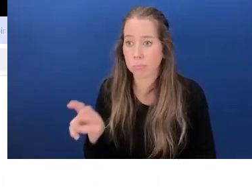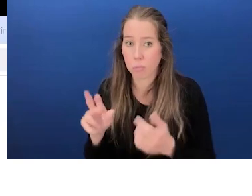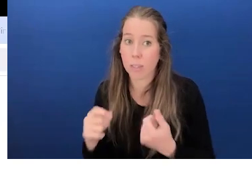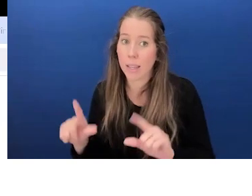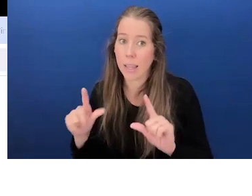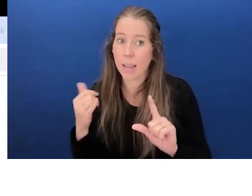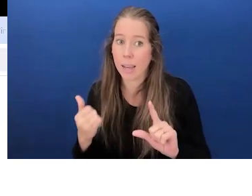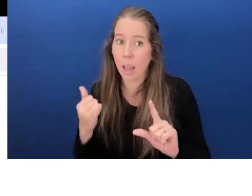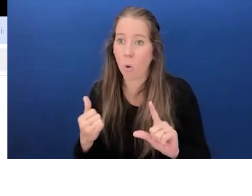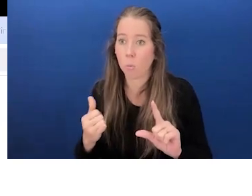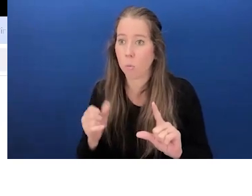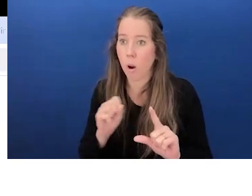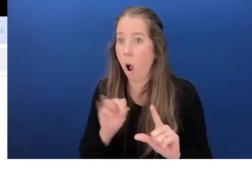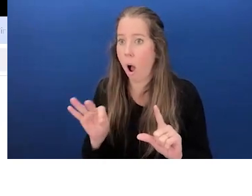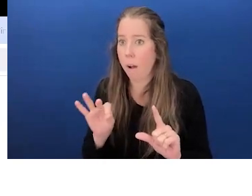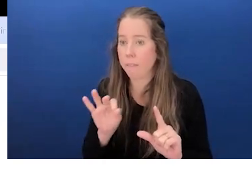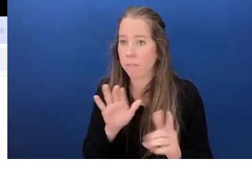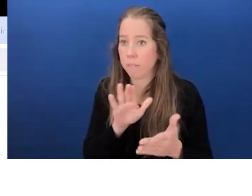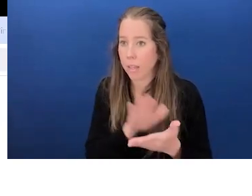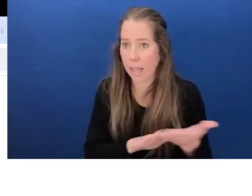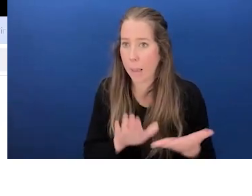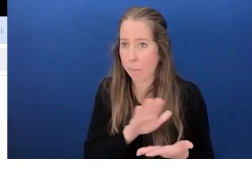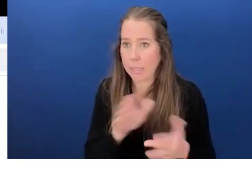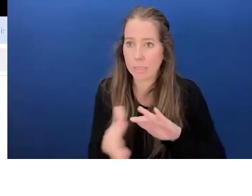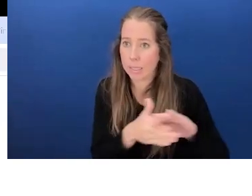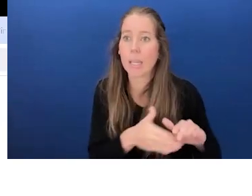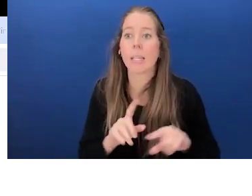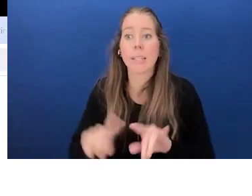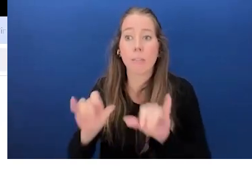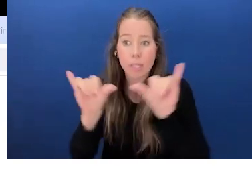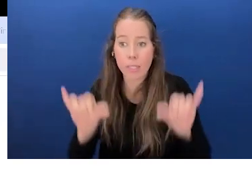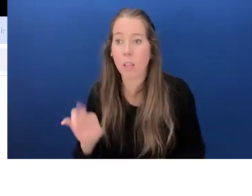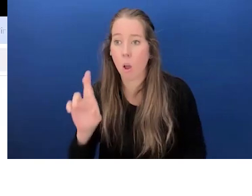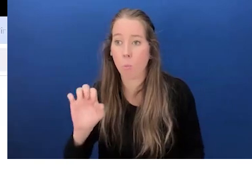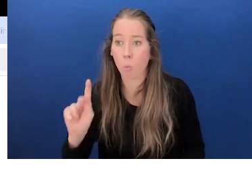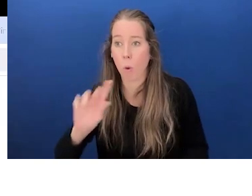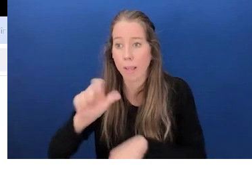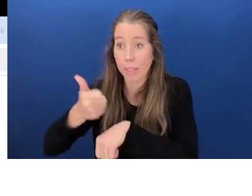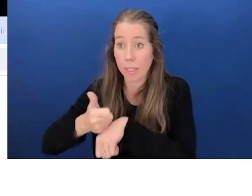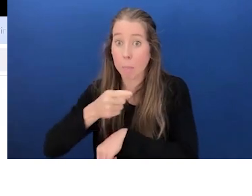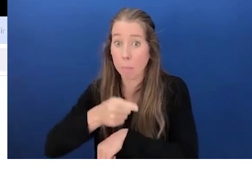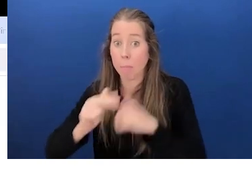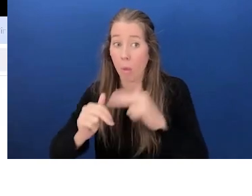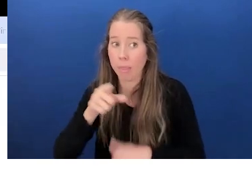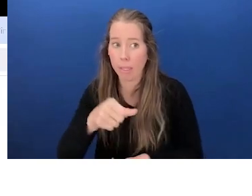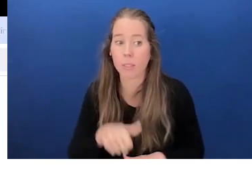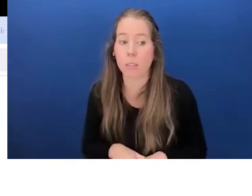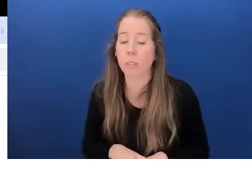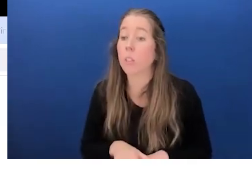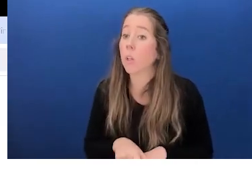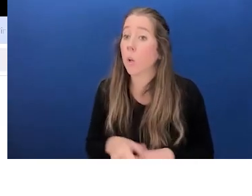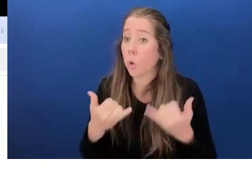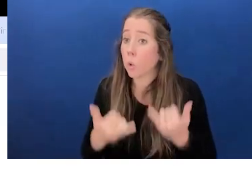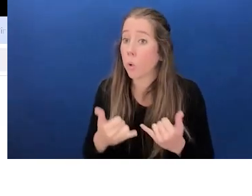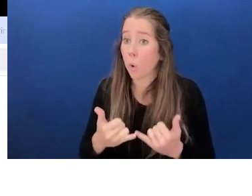Canvas. Okay. We're in a different system. This is the one that Rick built. And in this case, the student would have to enter